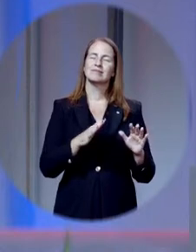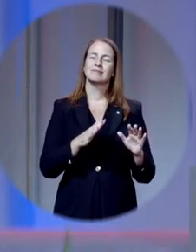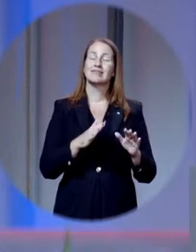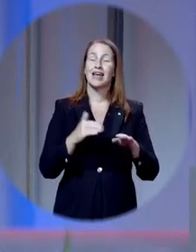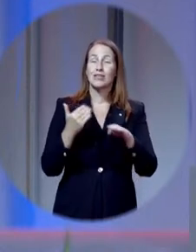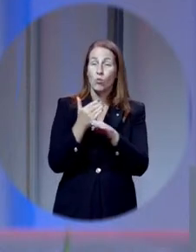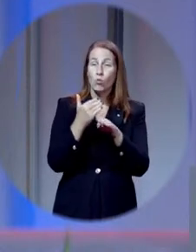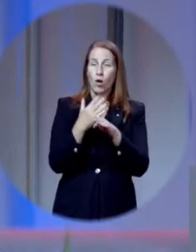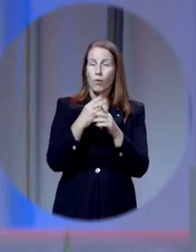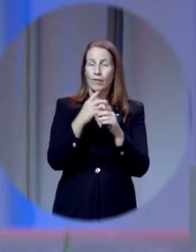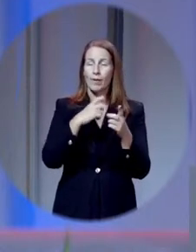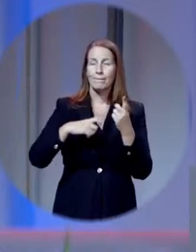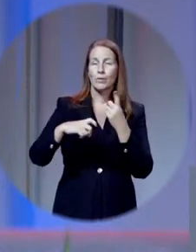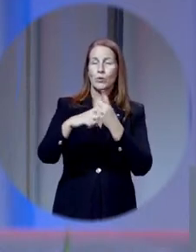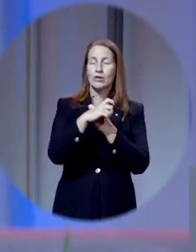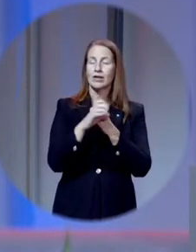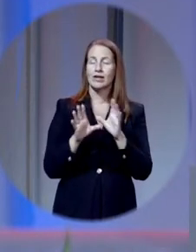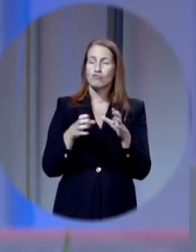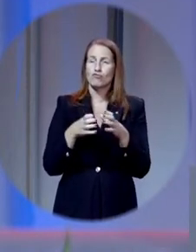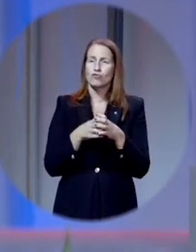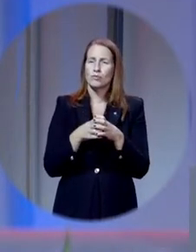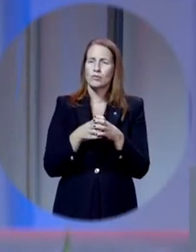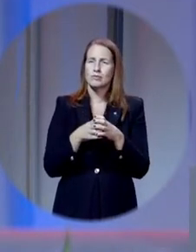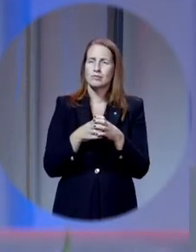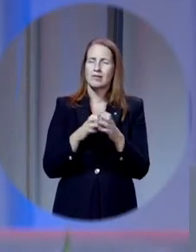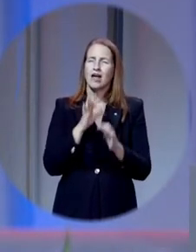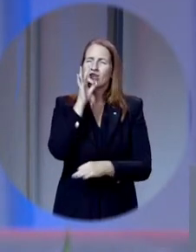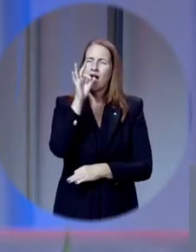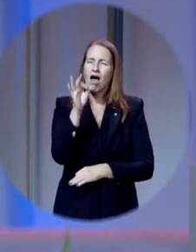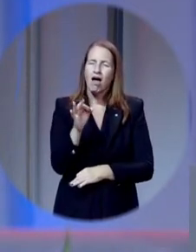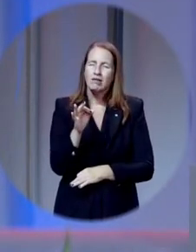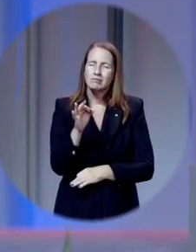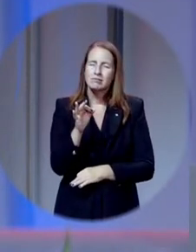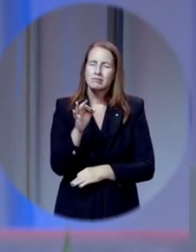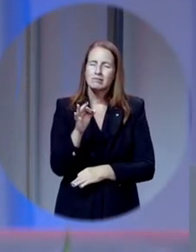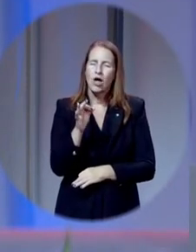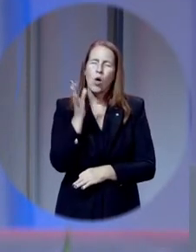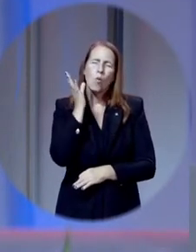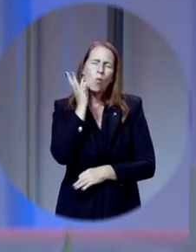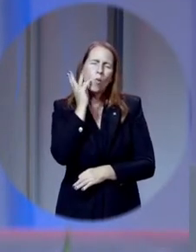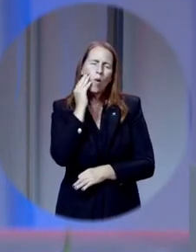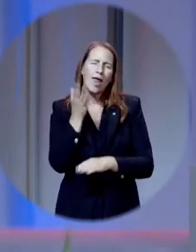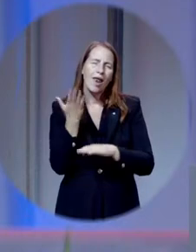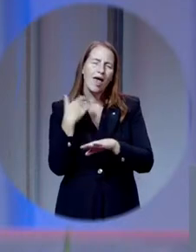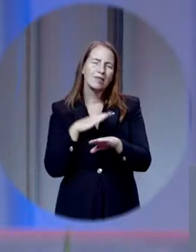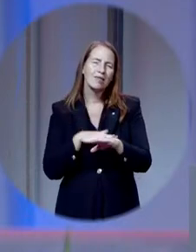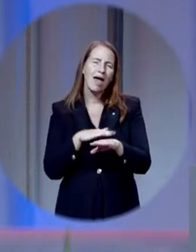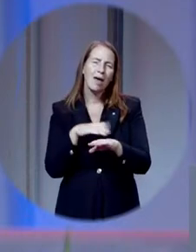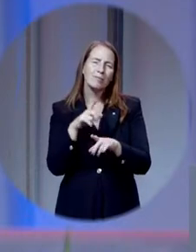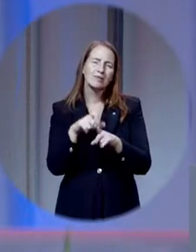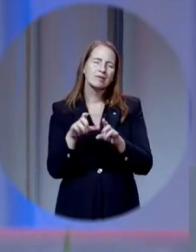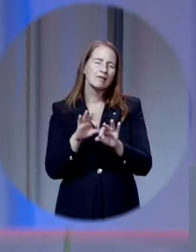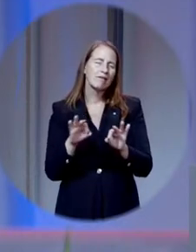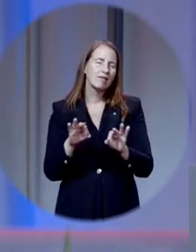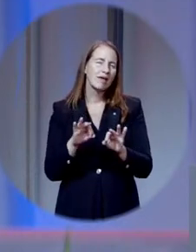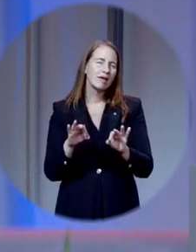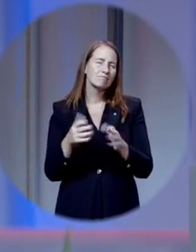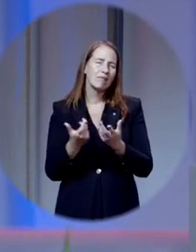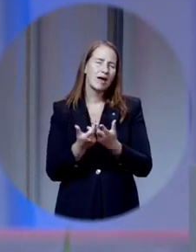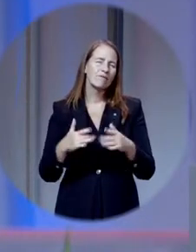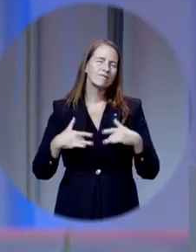Helen poignantly asks, "When you last did nothing, can you remember how it felt?"